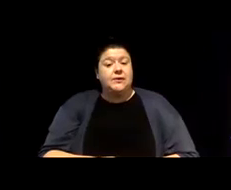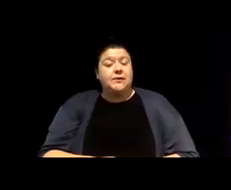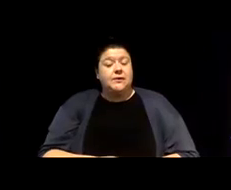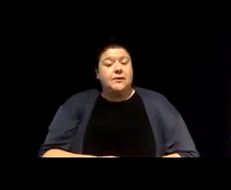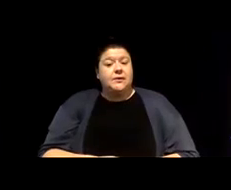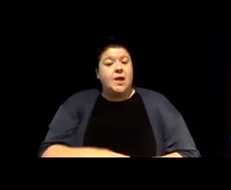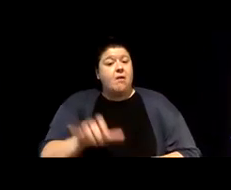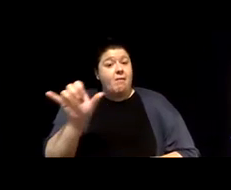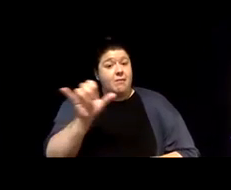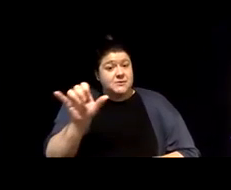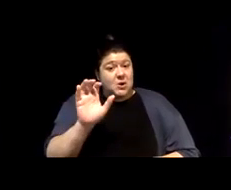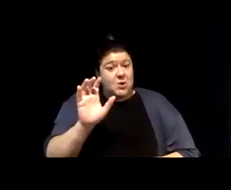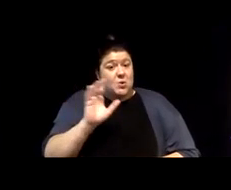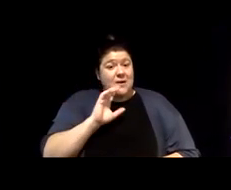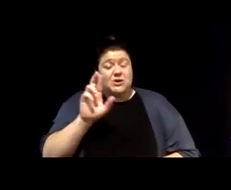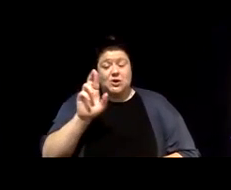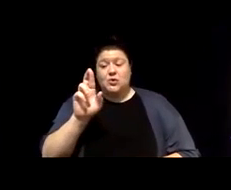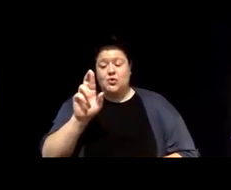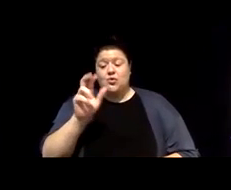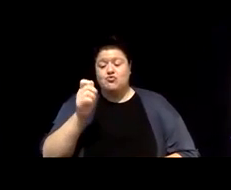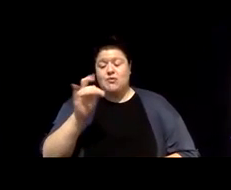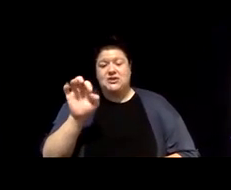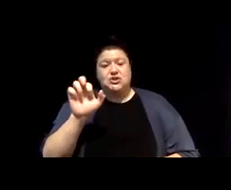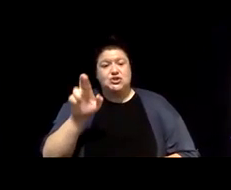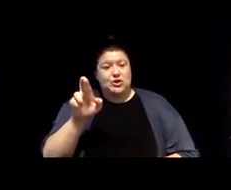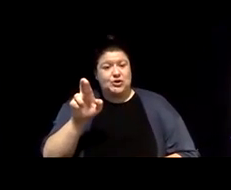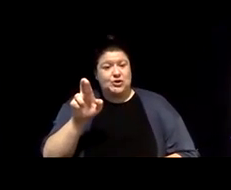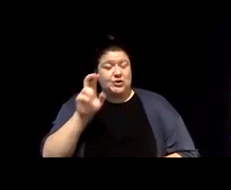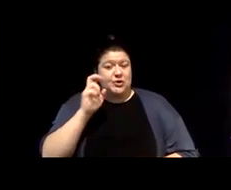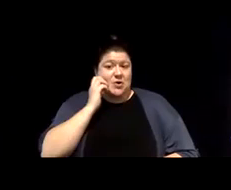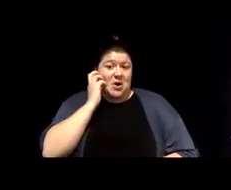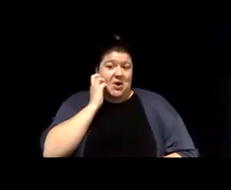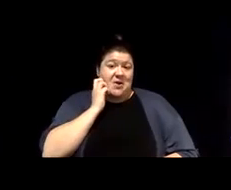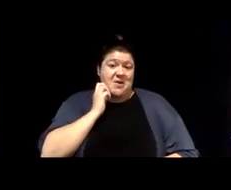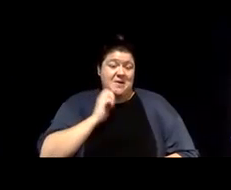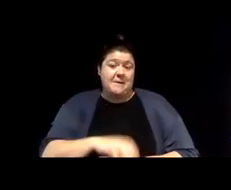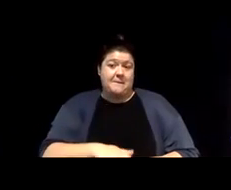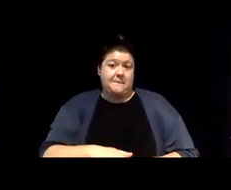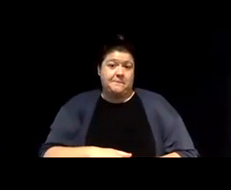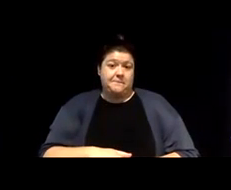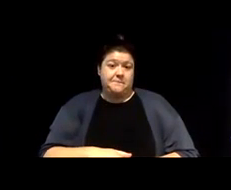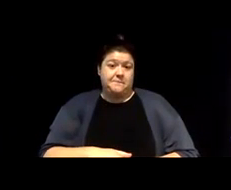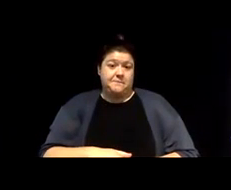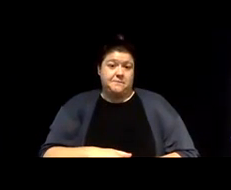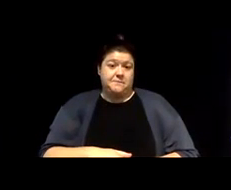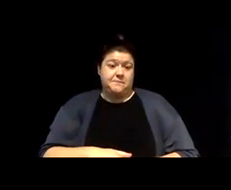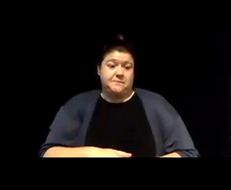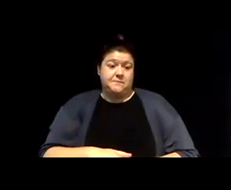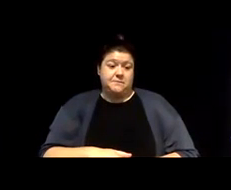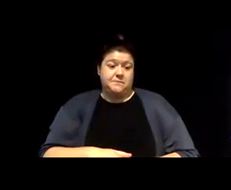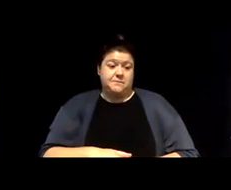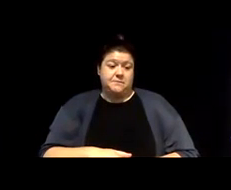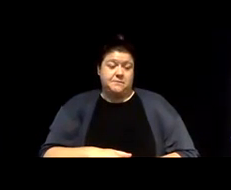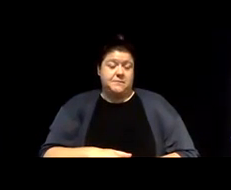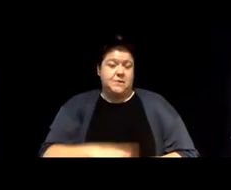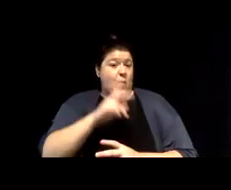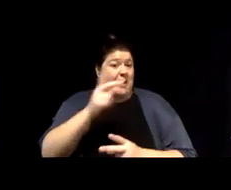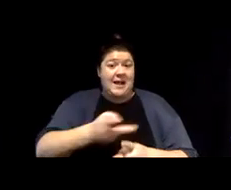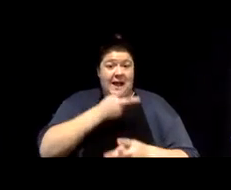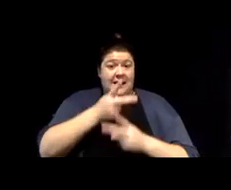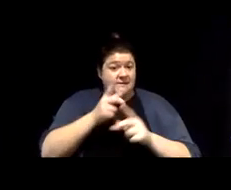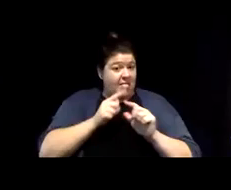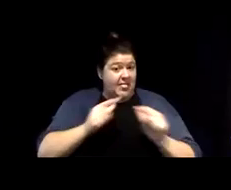like I said, register. Use, what register or what type of language are they using? Is someone